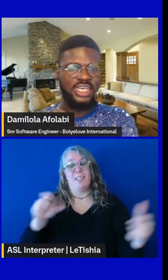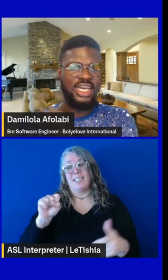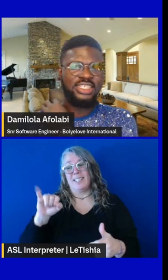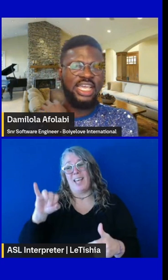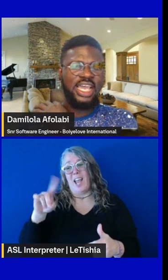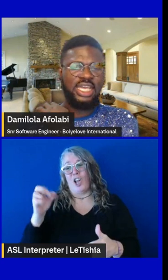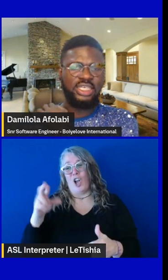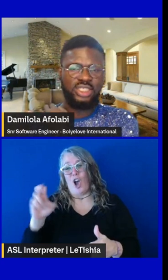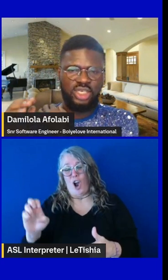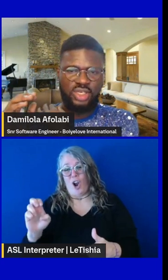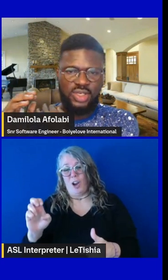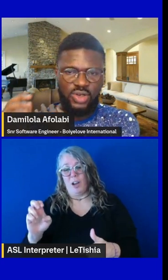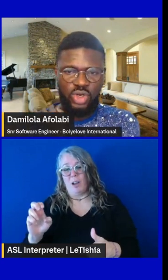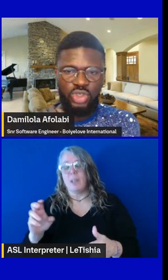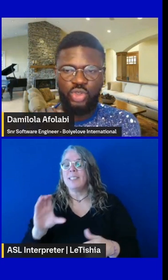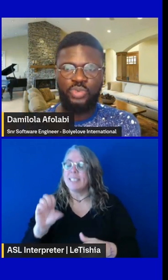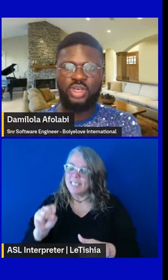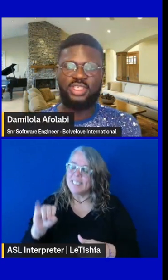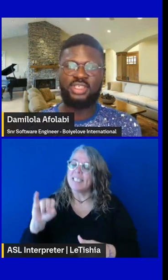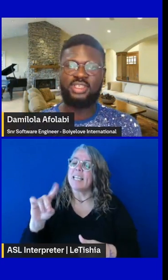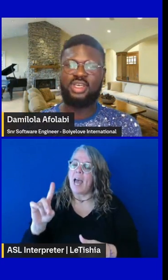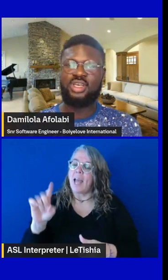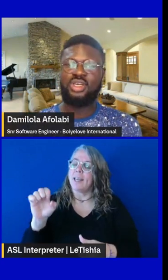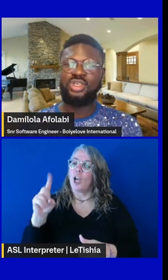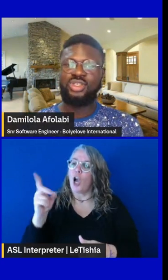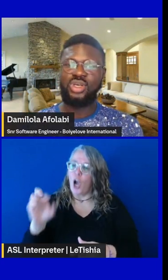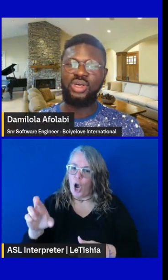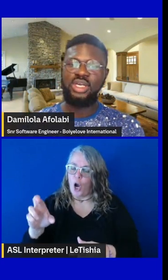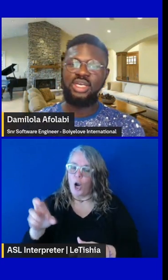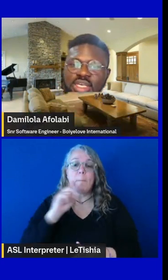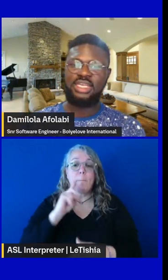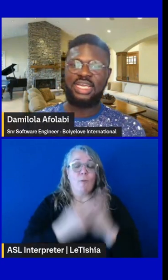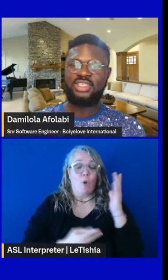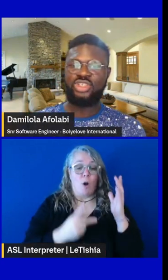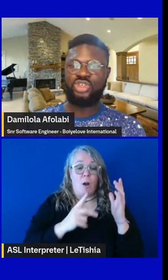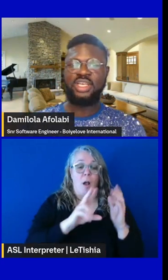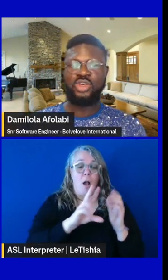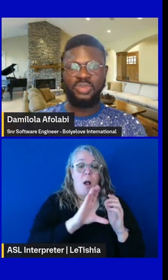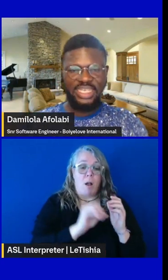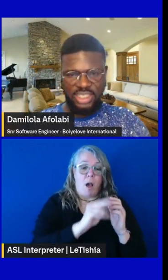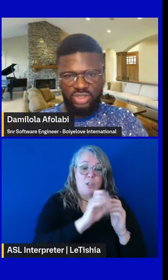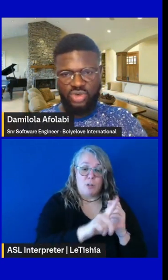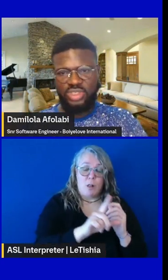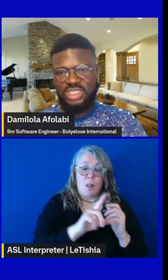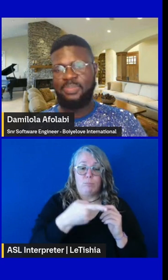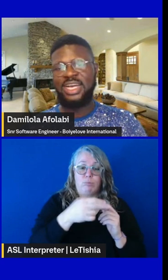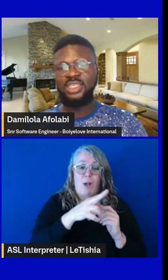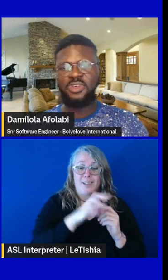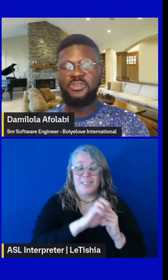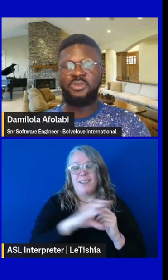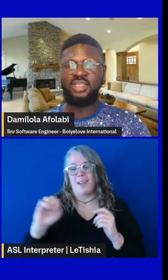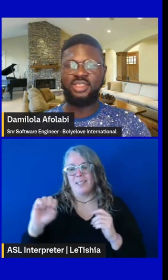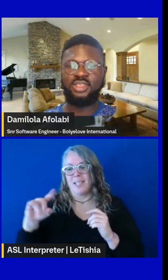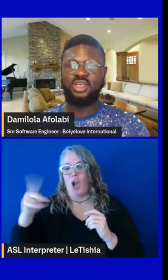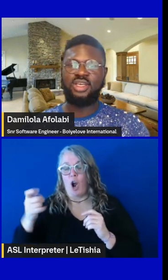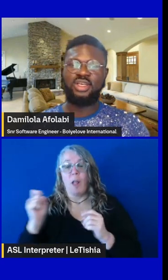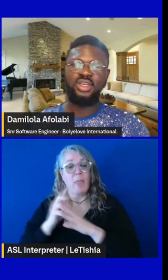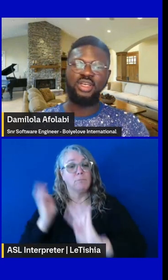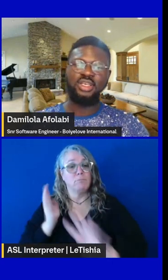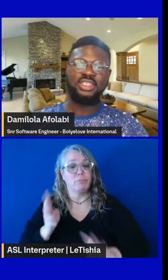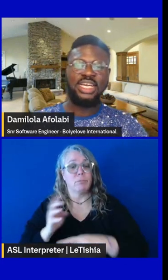agent sidecars and console proxies. So they can strain Kubernetes nodes, impacting